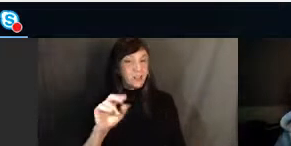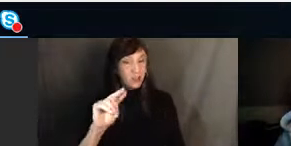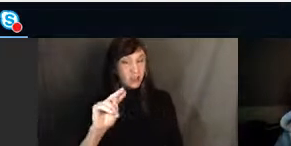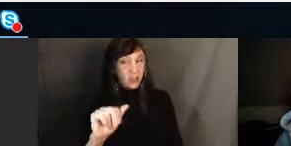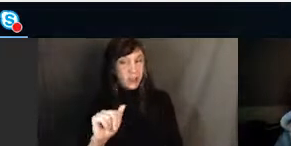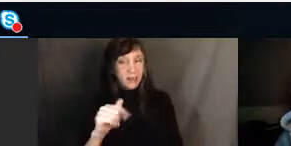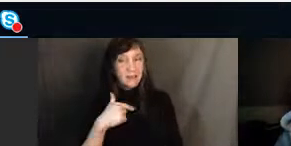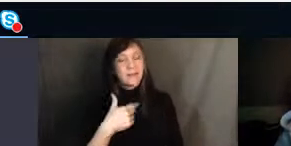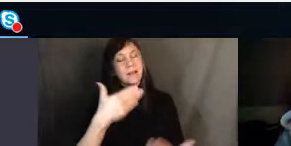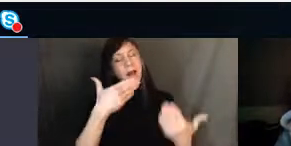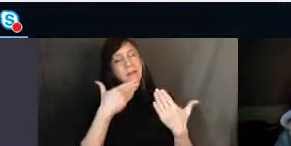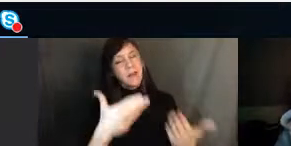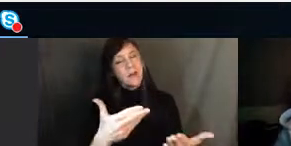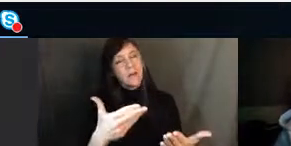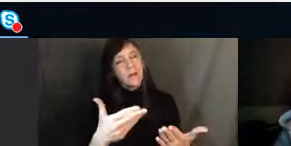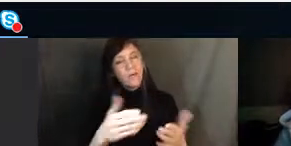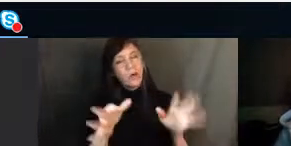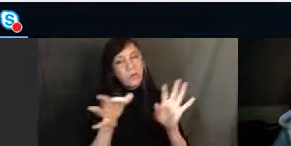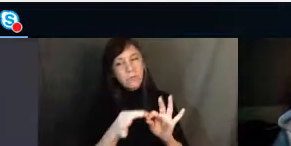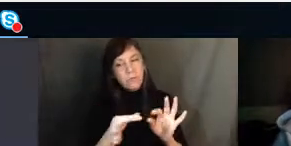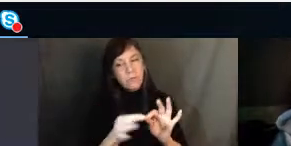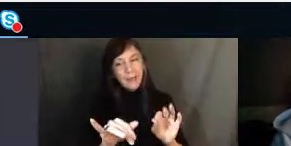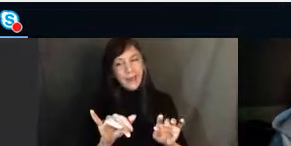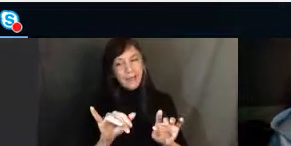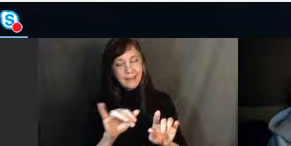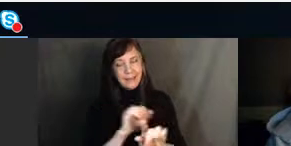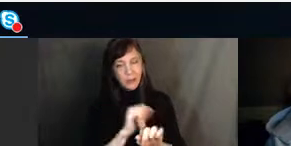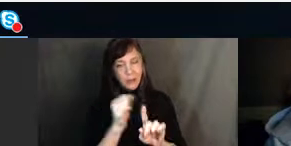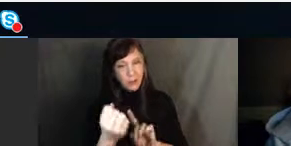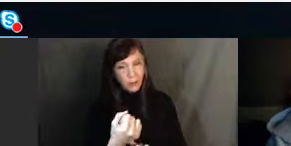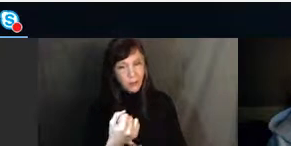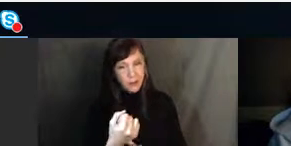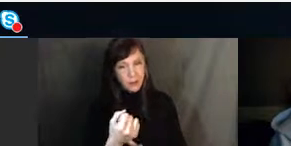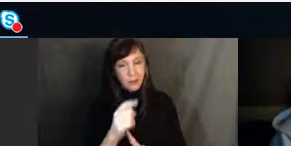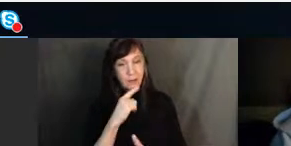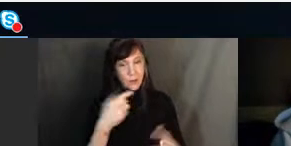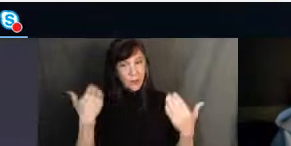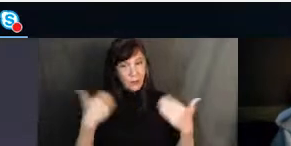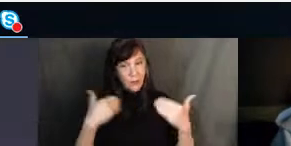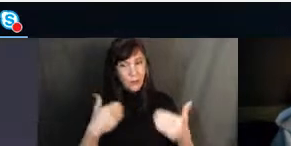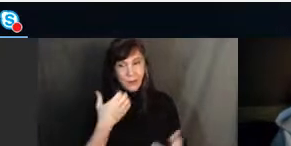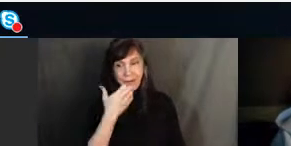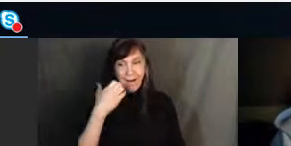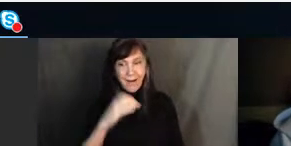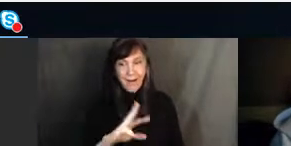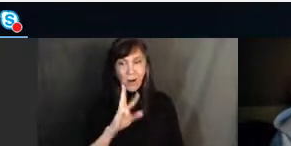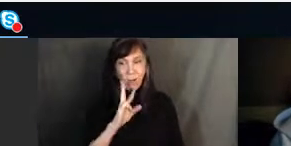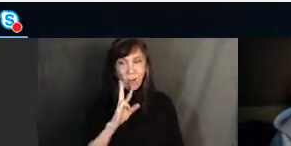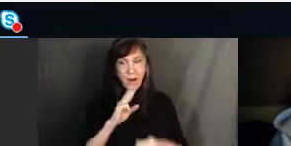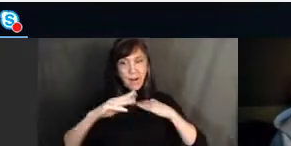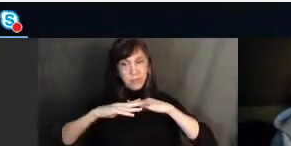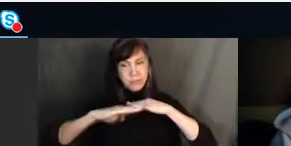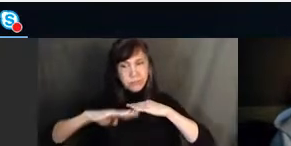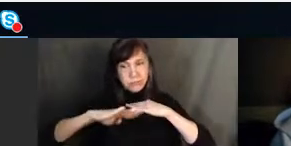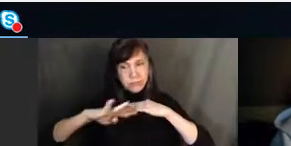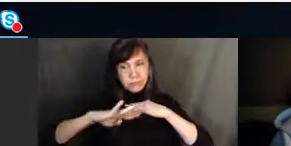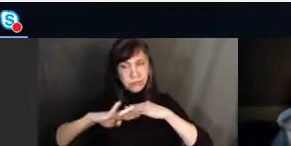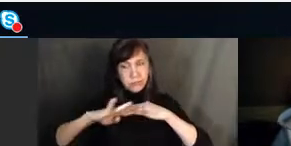To be, period. It sounds scary to have hot water coming out, and yeah.